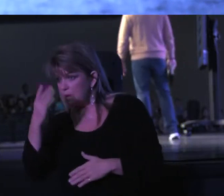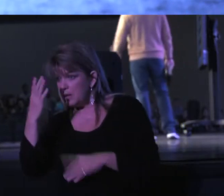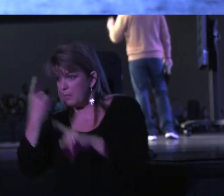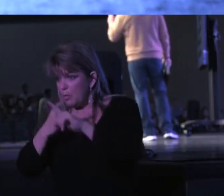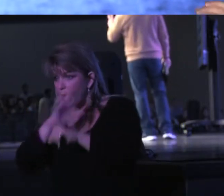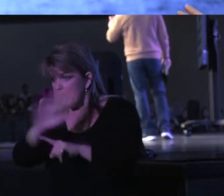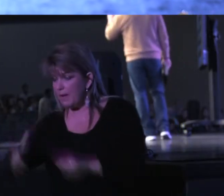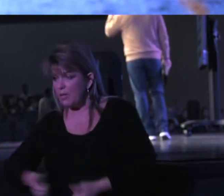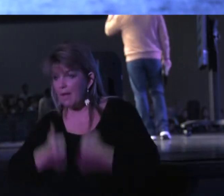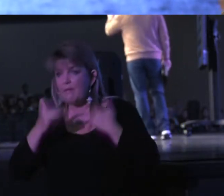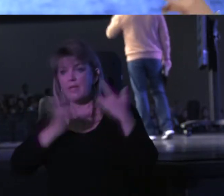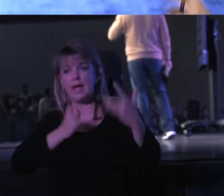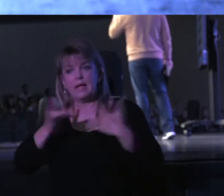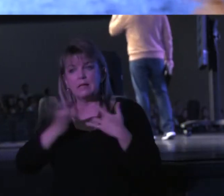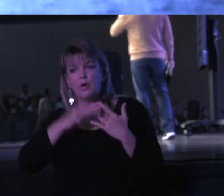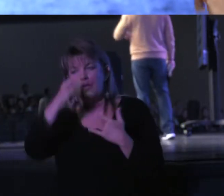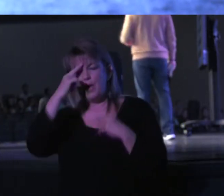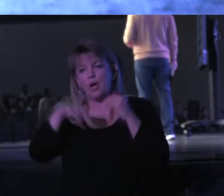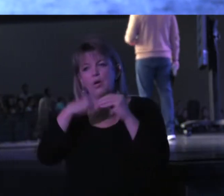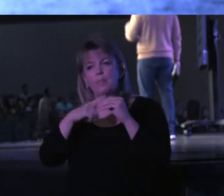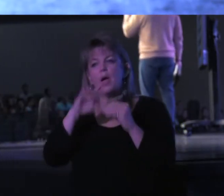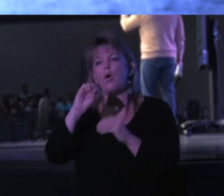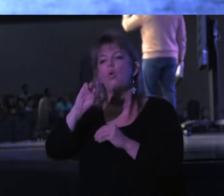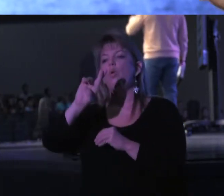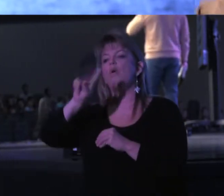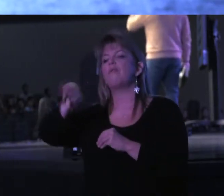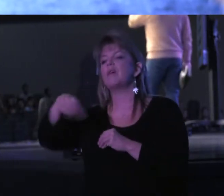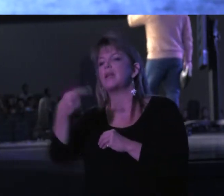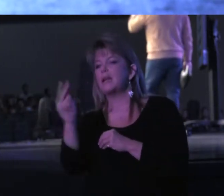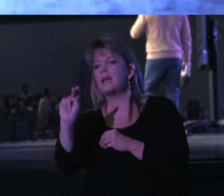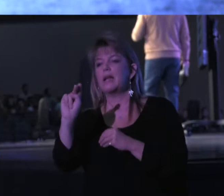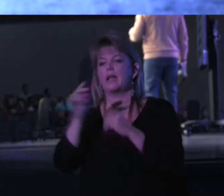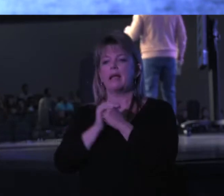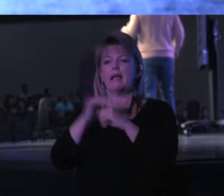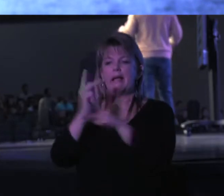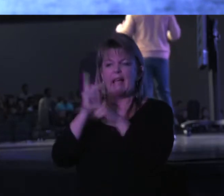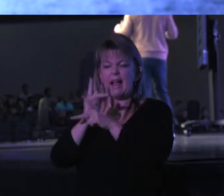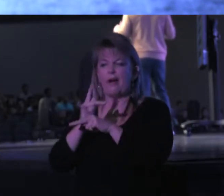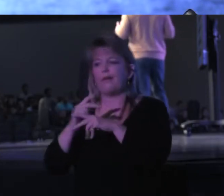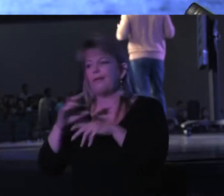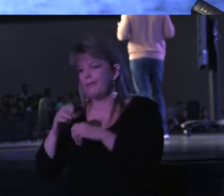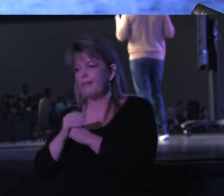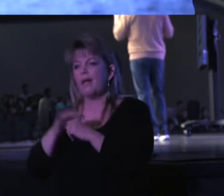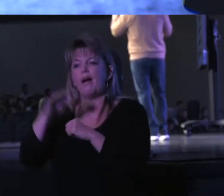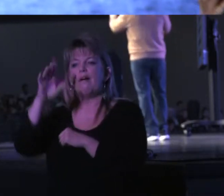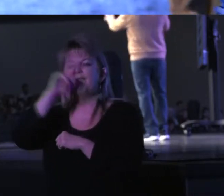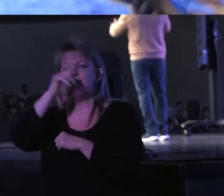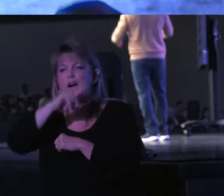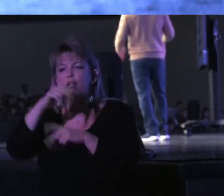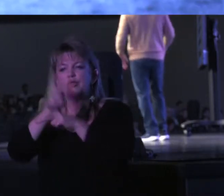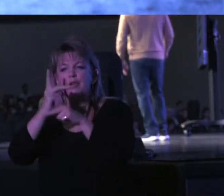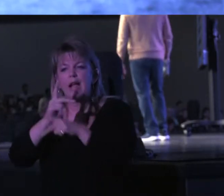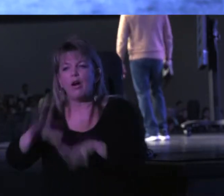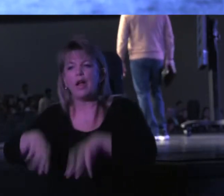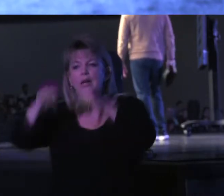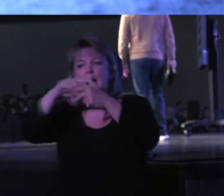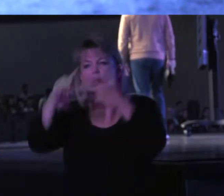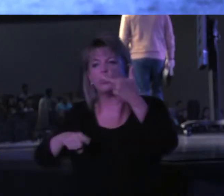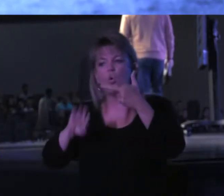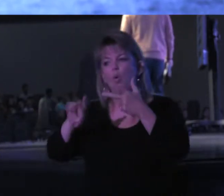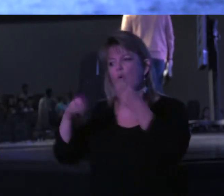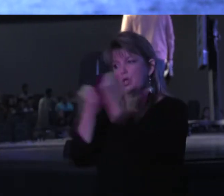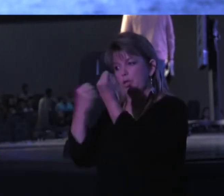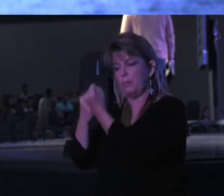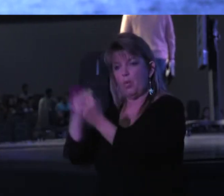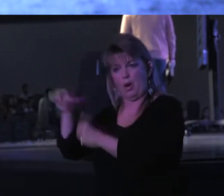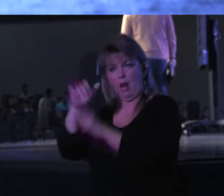life they considered or thought about orphan care, foster care, adoption, or at least supporting another family that is doing